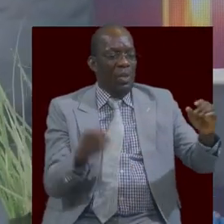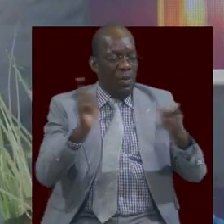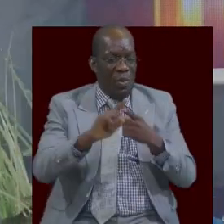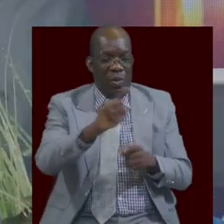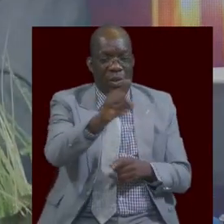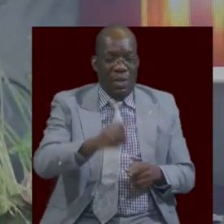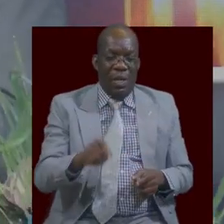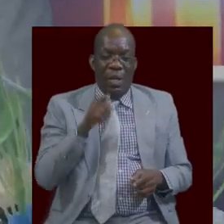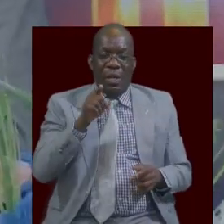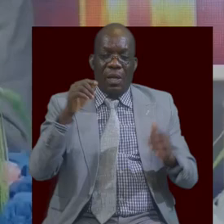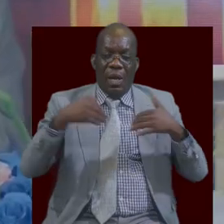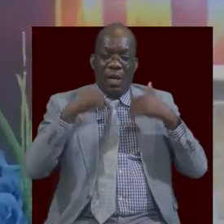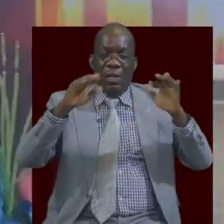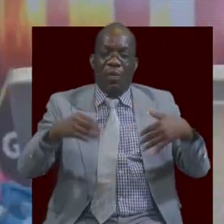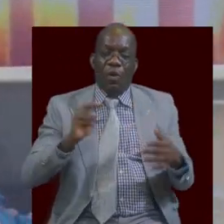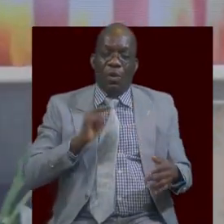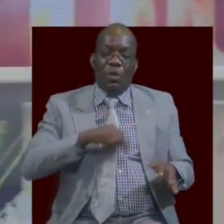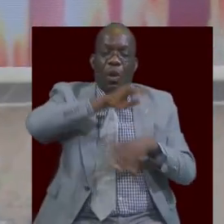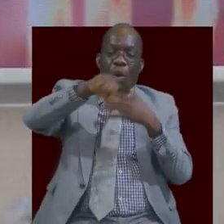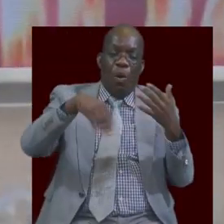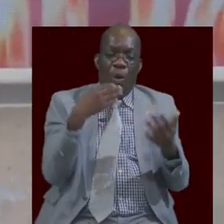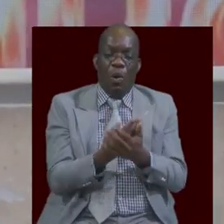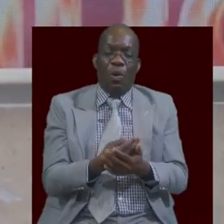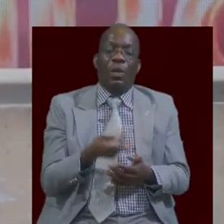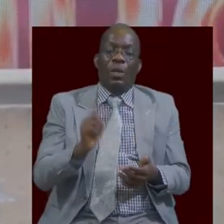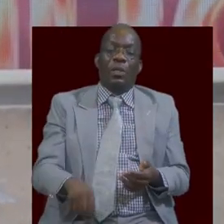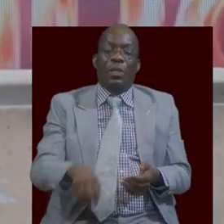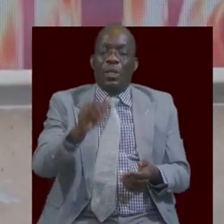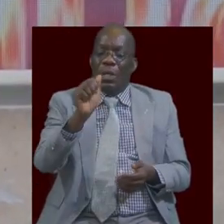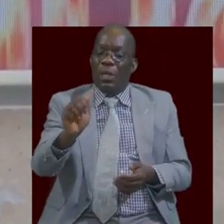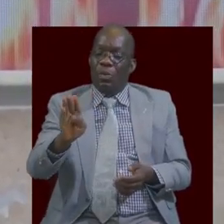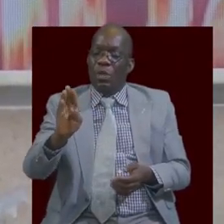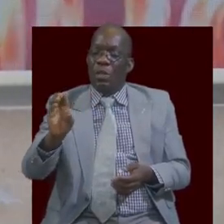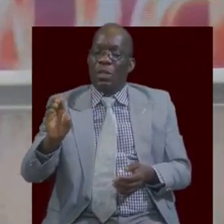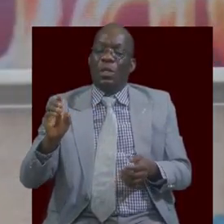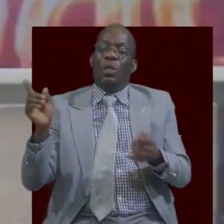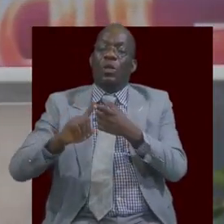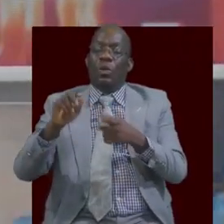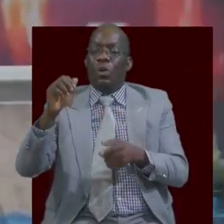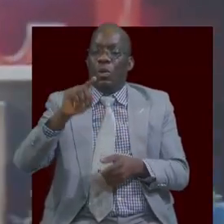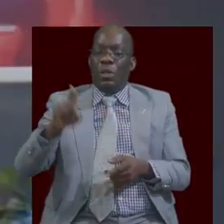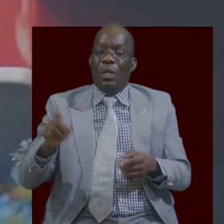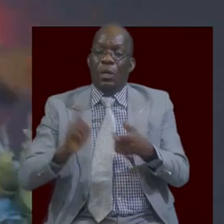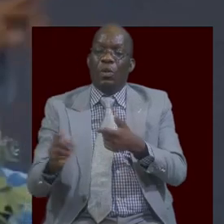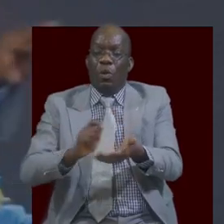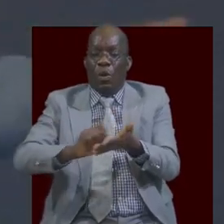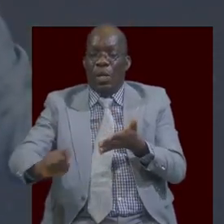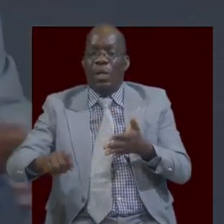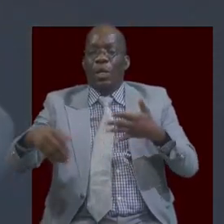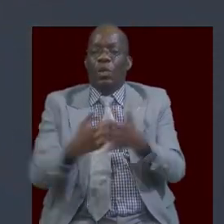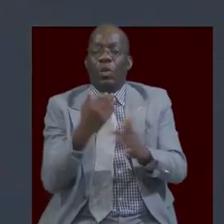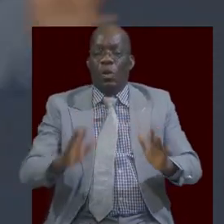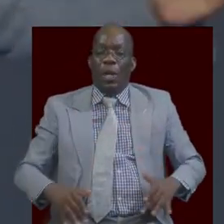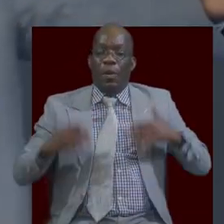to write a new story. And to write a new life. and to write a new height. All